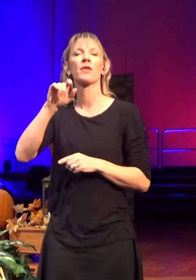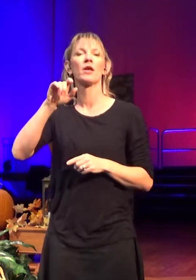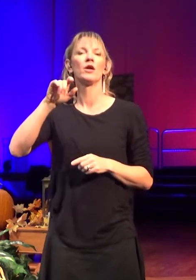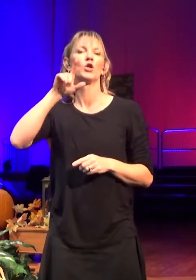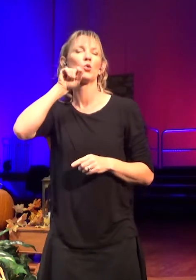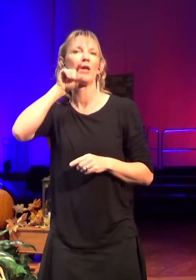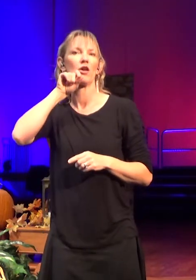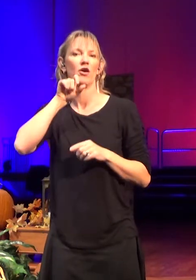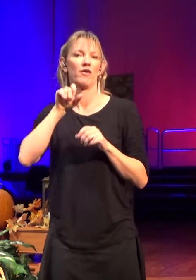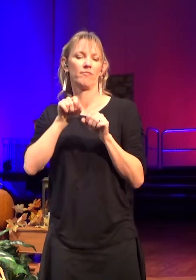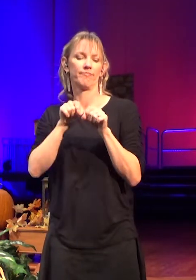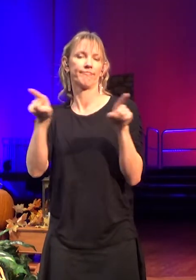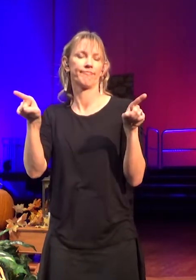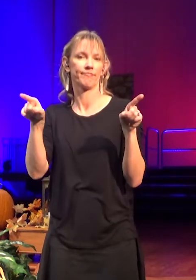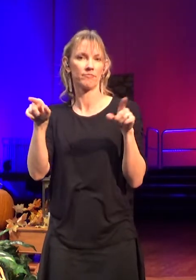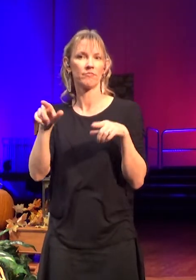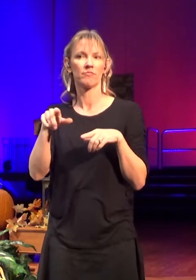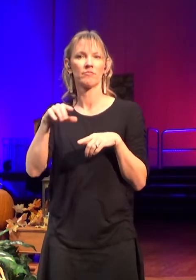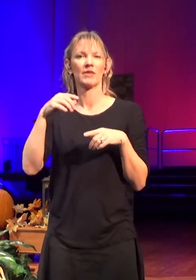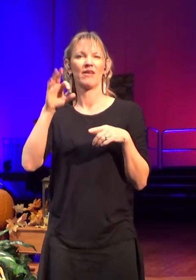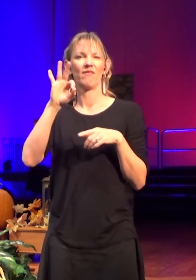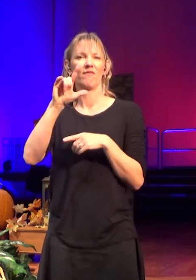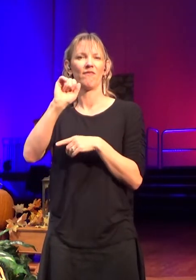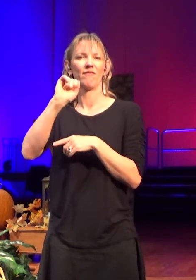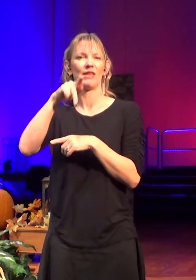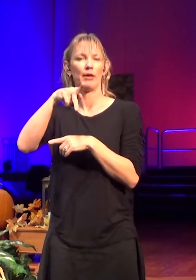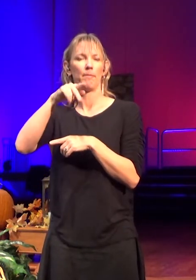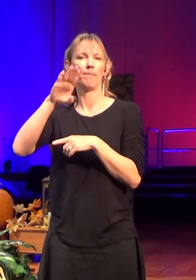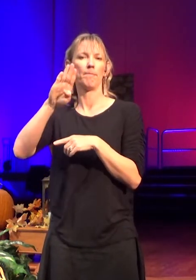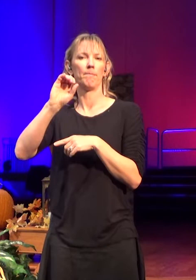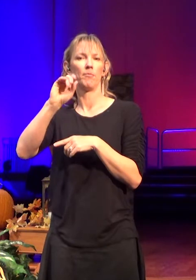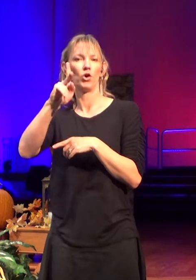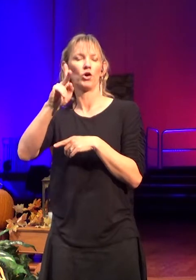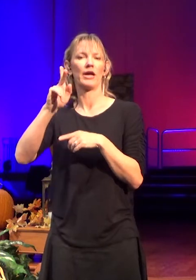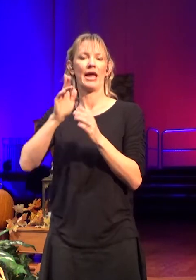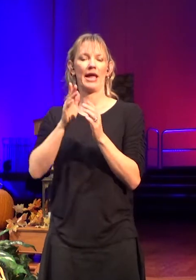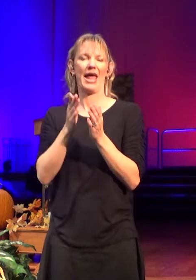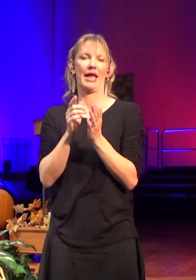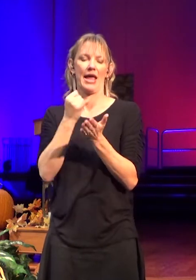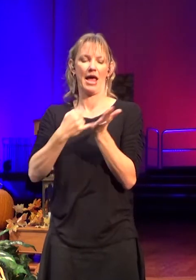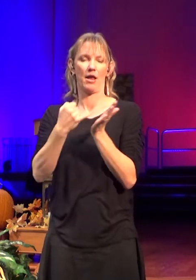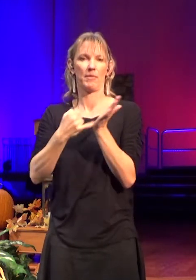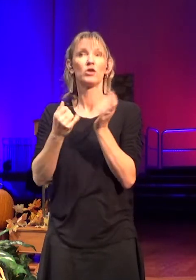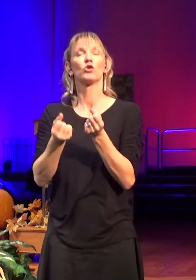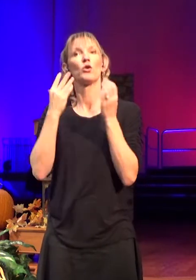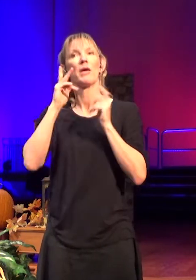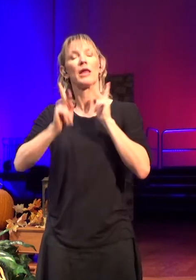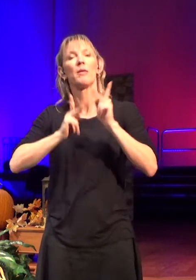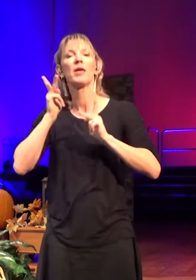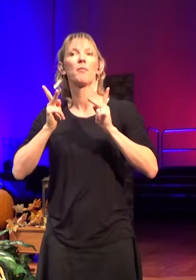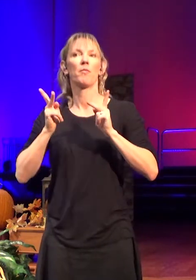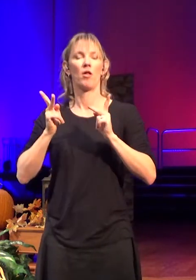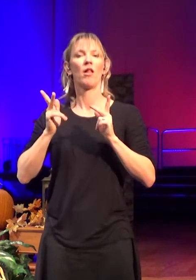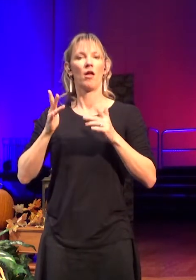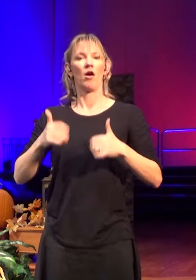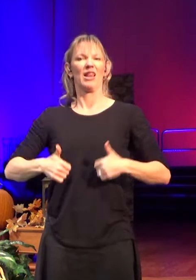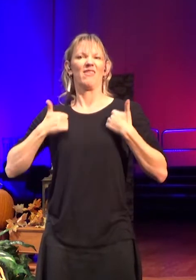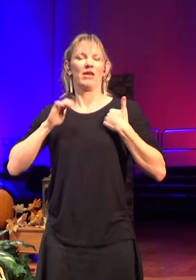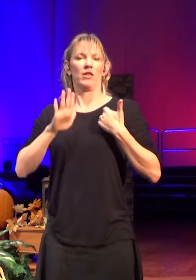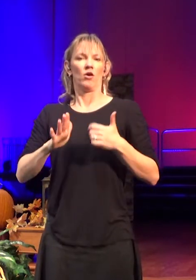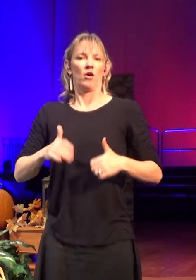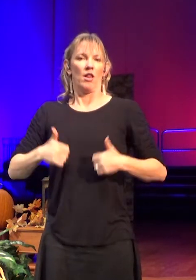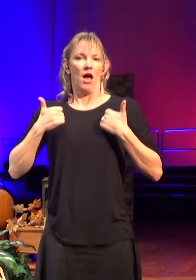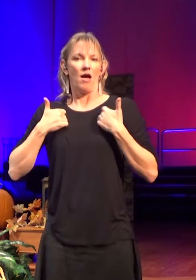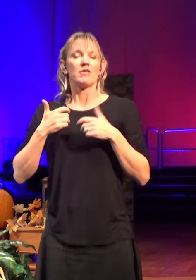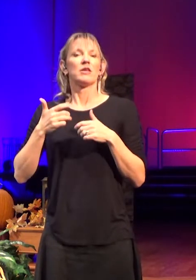There's a great little Twitter feed out there that's got one of those flip book animations, and it tells the story of how too many people are living our lives. It